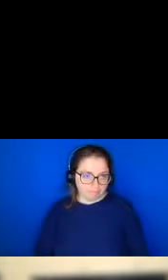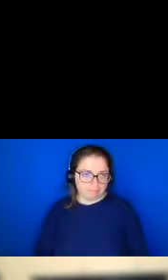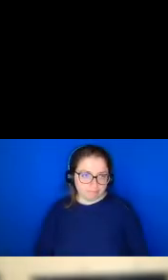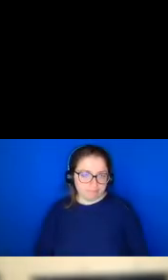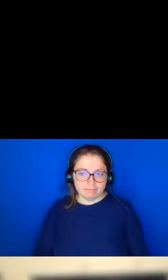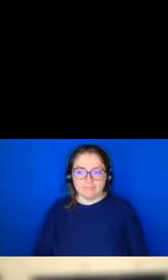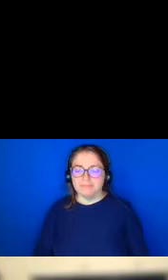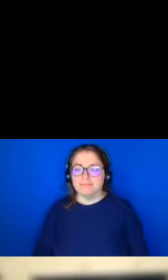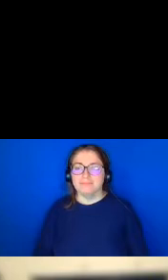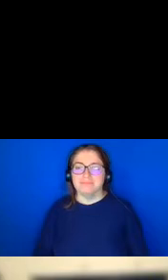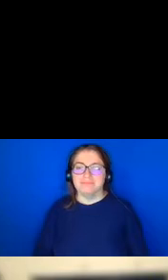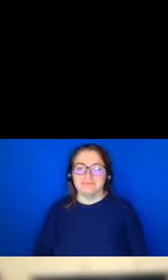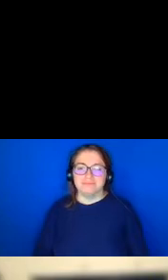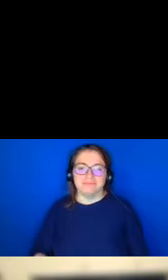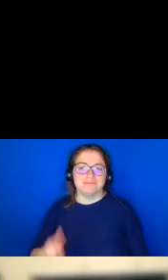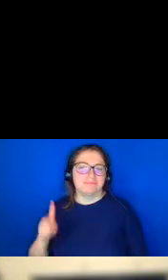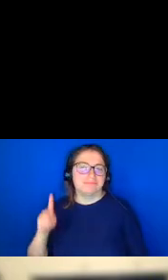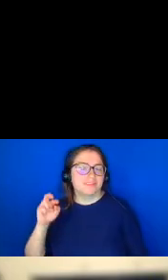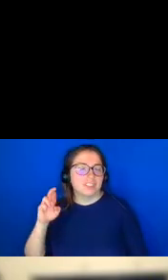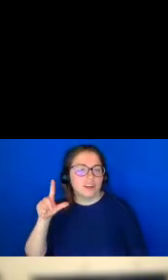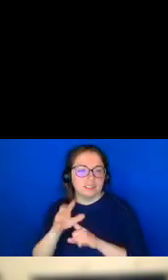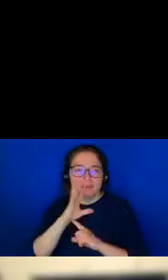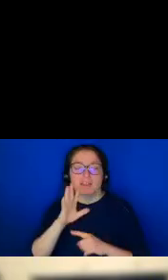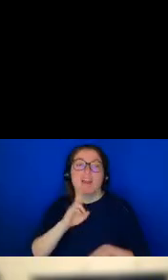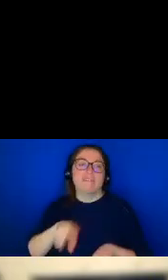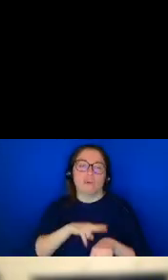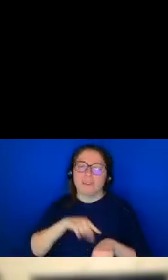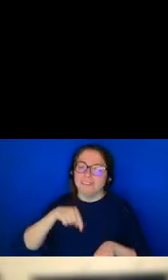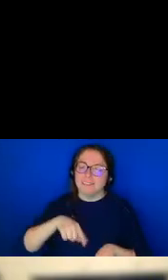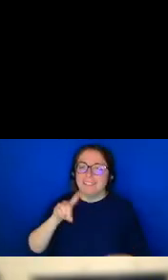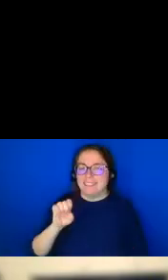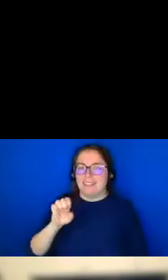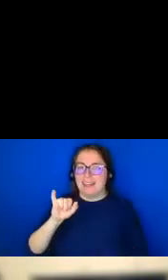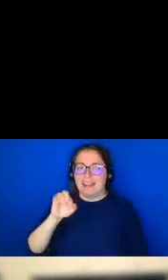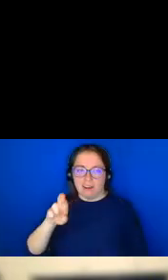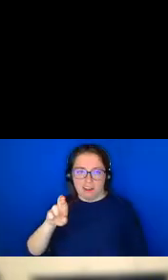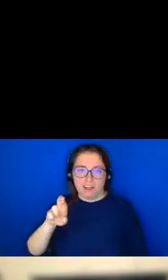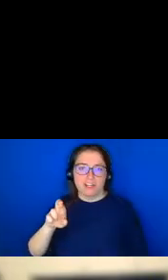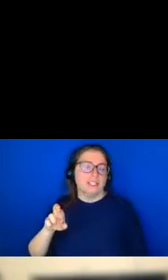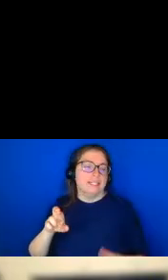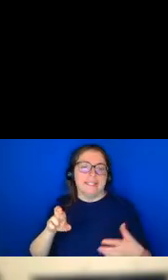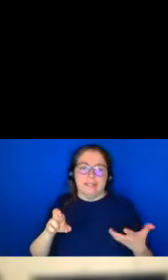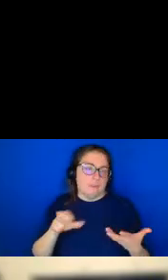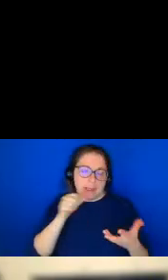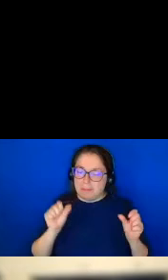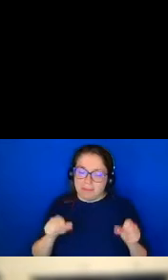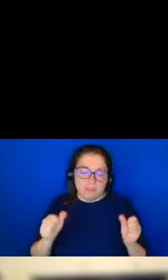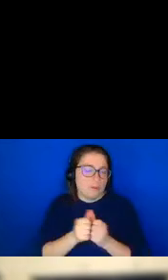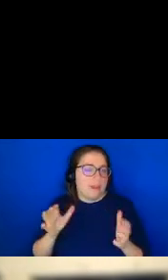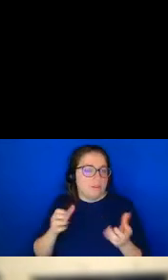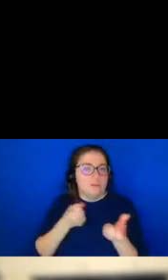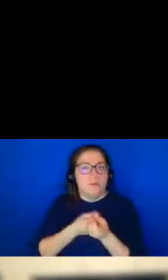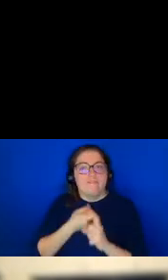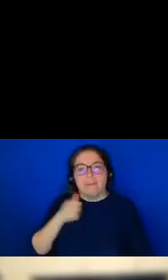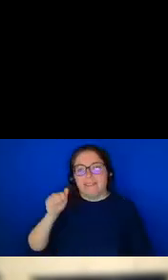And of course, this DEIR project wouldn't be possible without the support from ACS National. And the